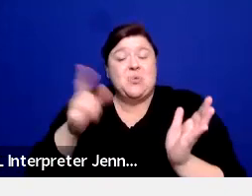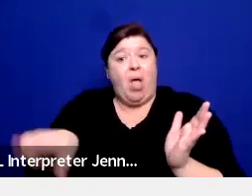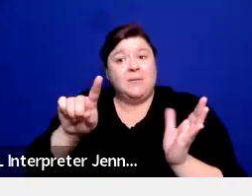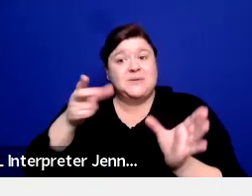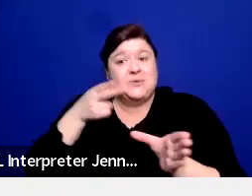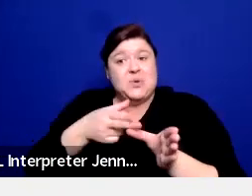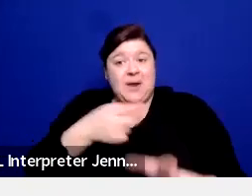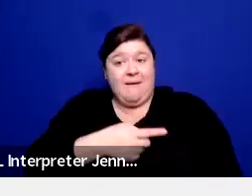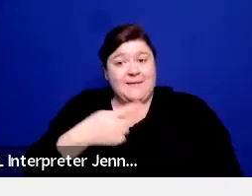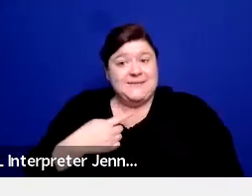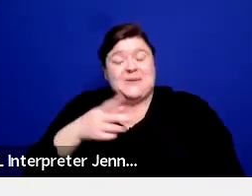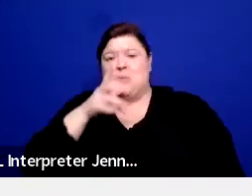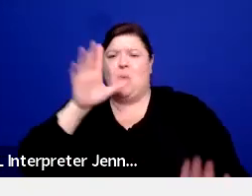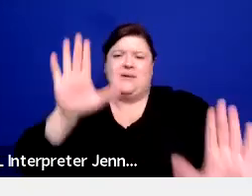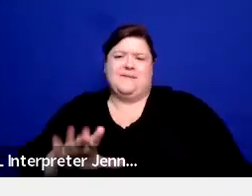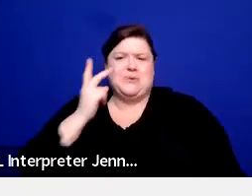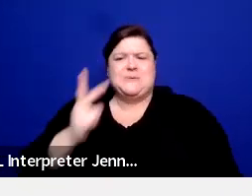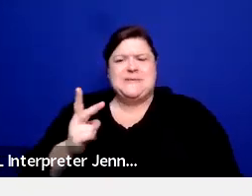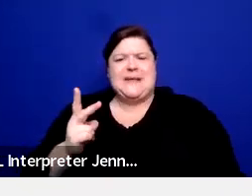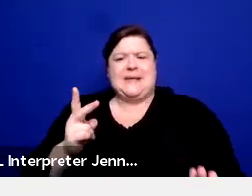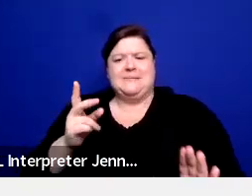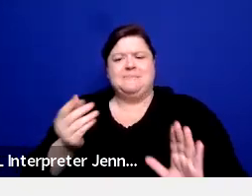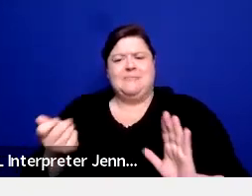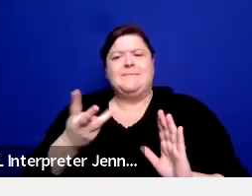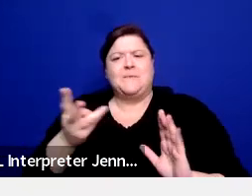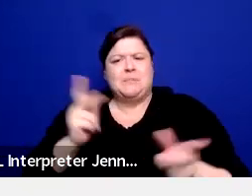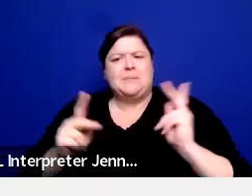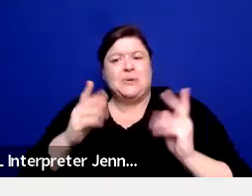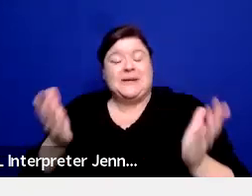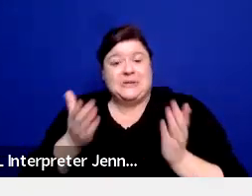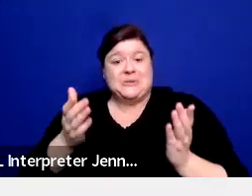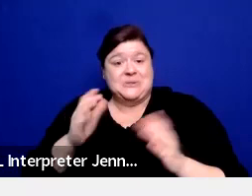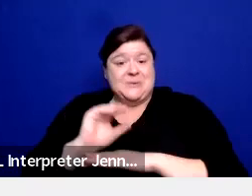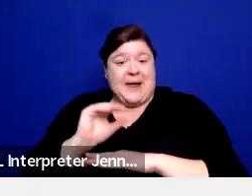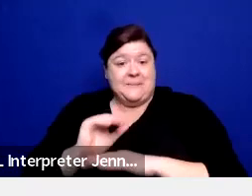us. It's great to see several folks here tonight. We do have